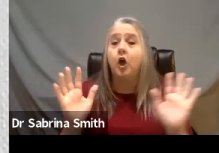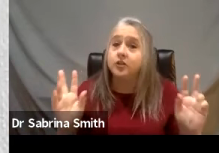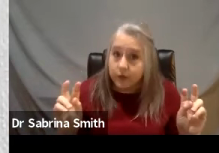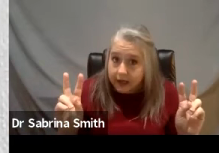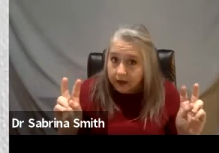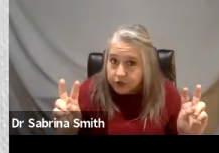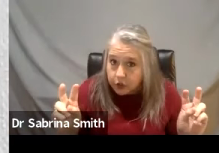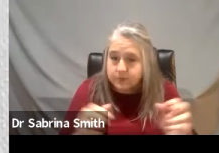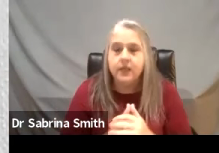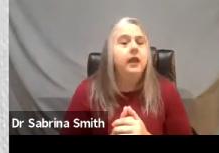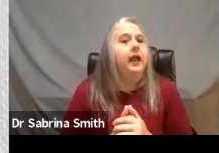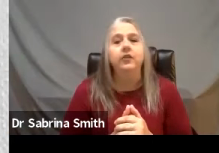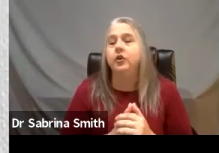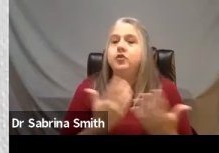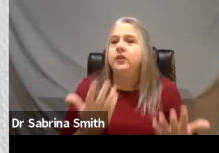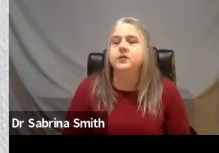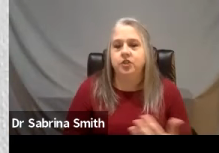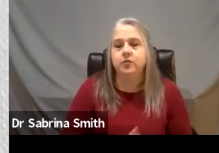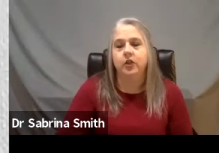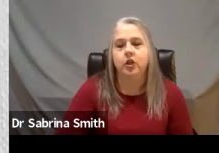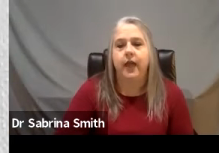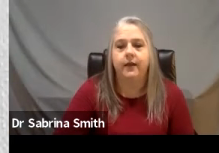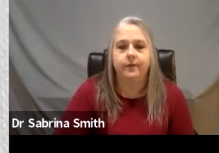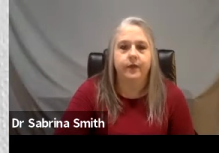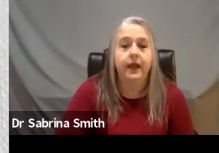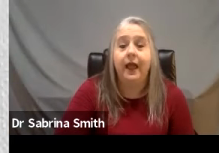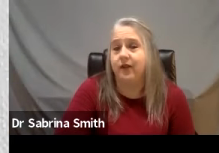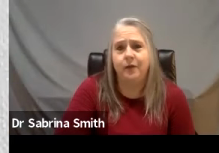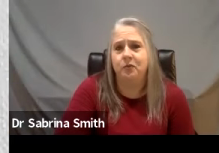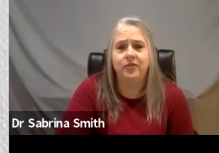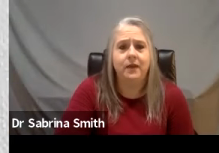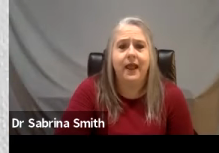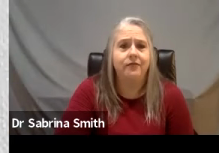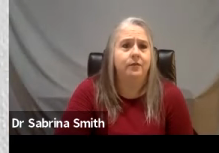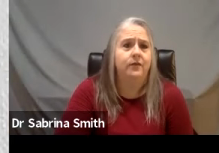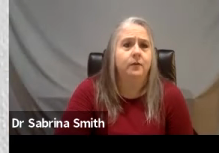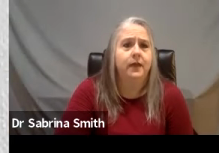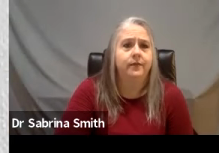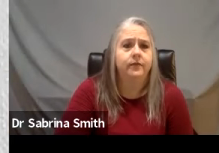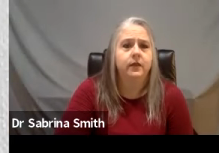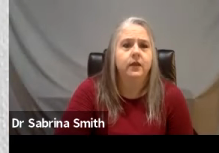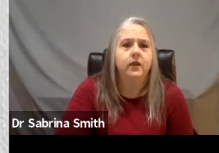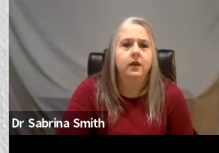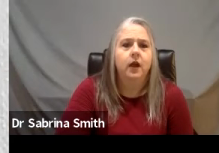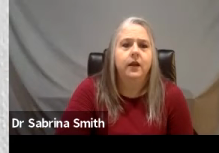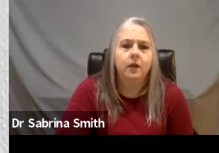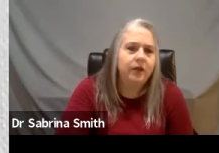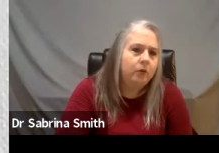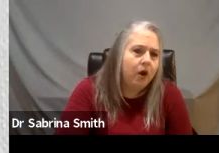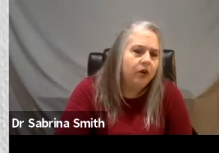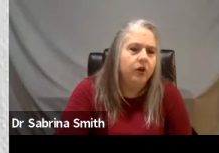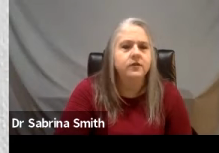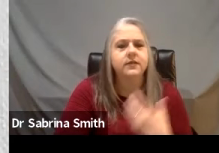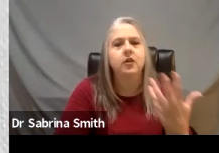their glossary of terms, and those are things we just want to look at and have. I would print them and have them near me. All right,